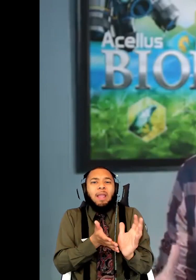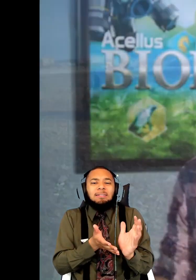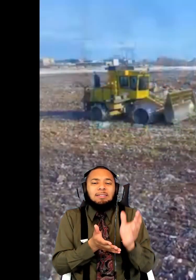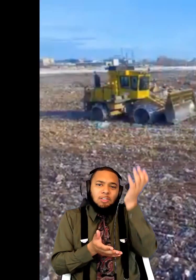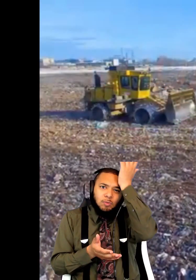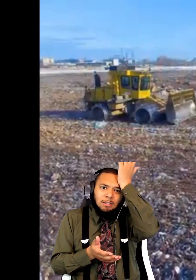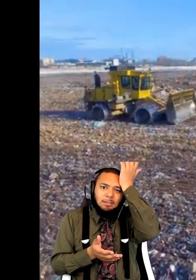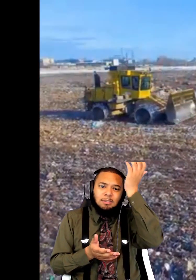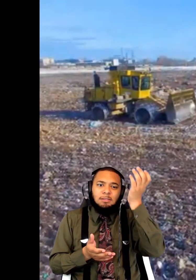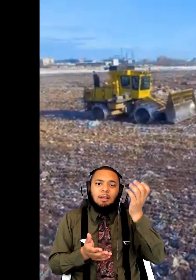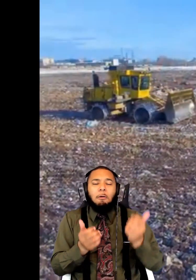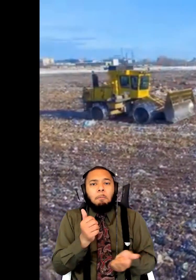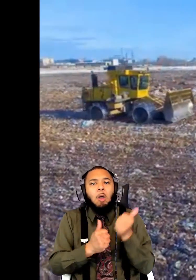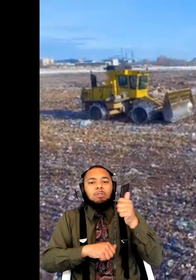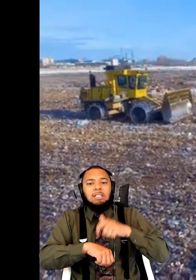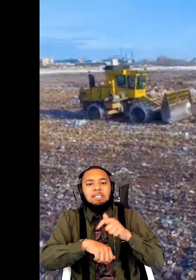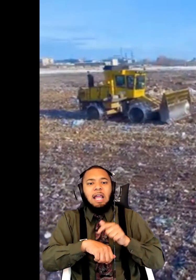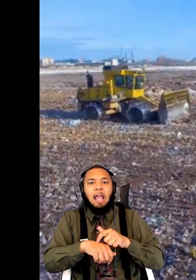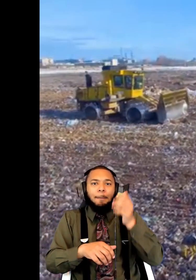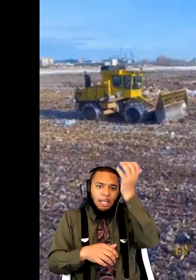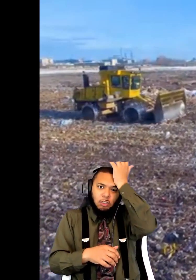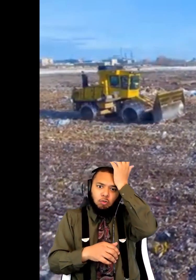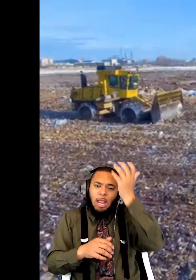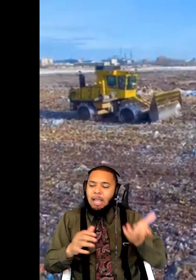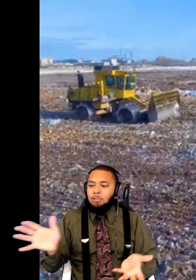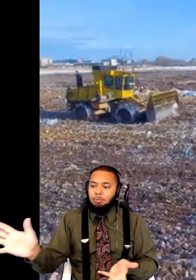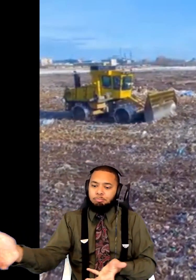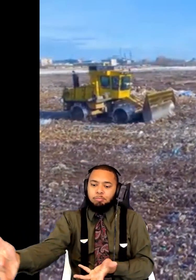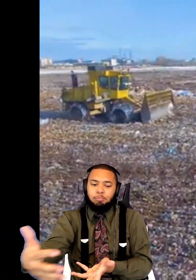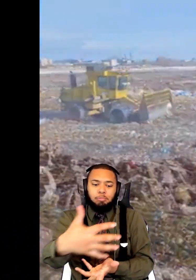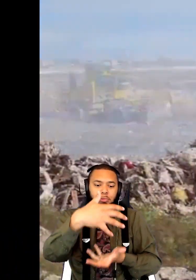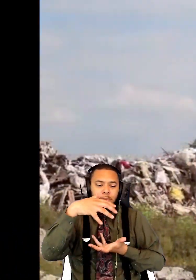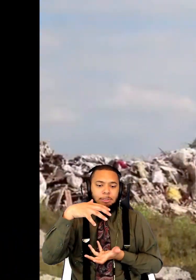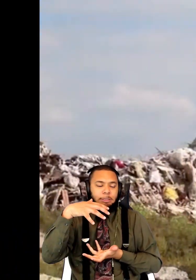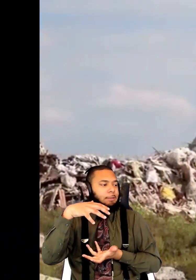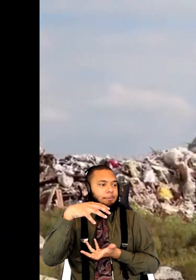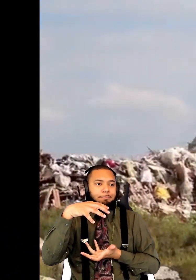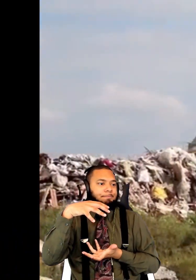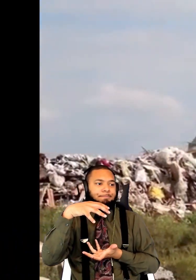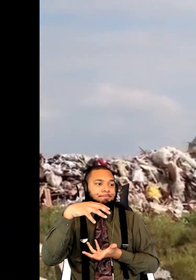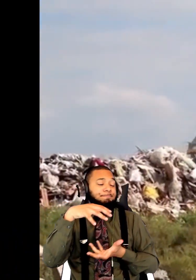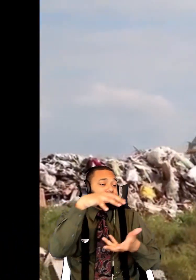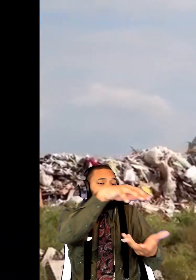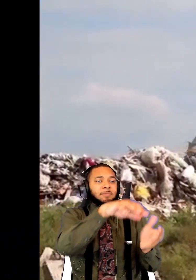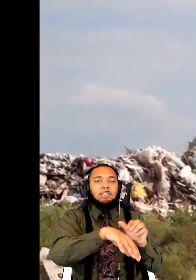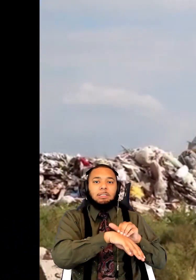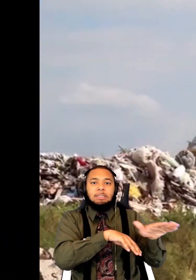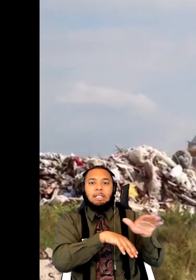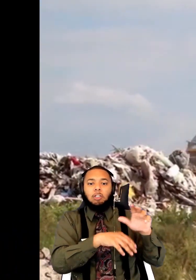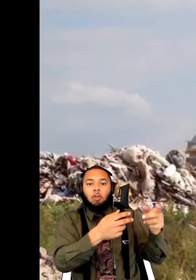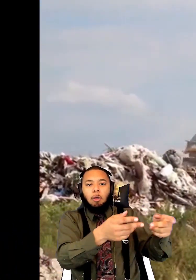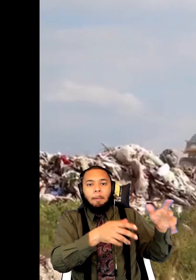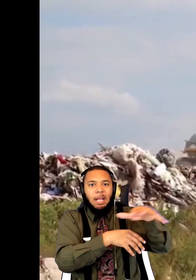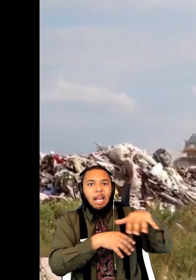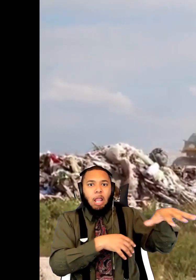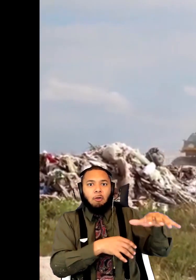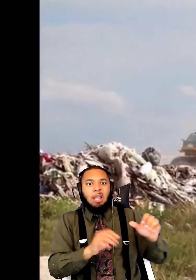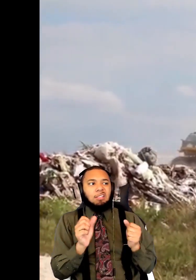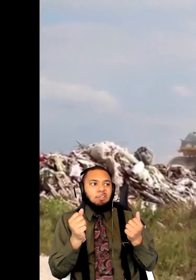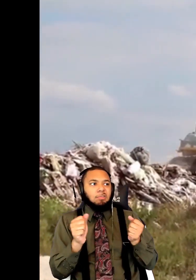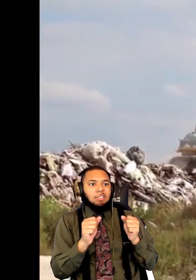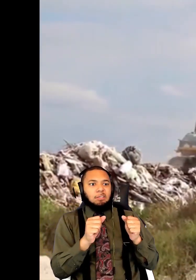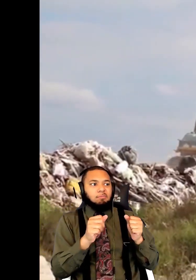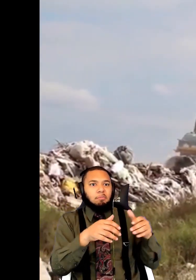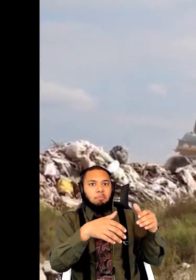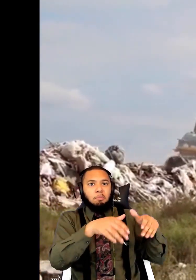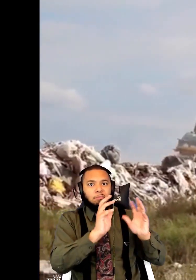winds up in a landfill. We just take all of our trash and it gets collected, and then it gets shipped off somewhere, and then it's just kind